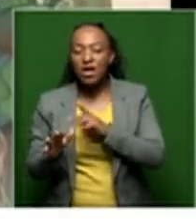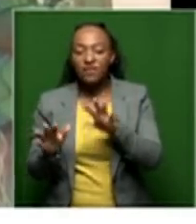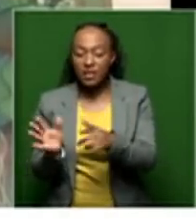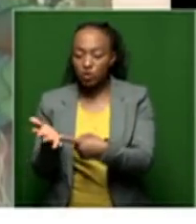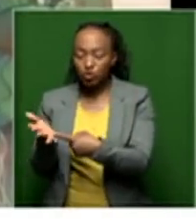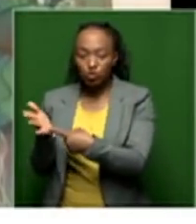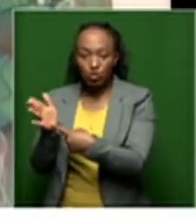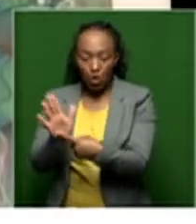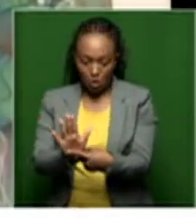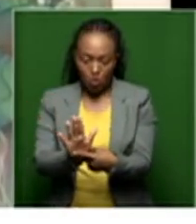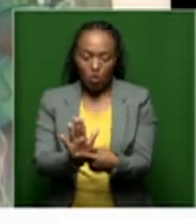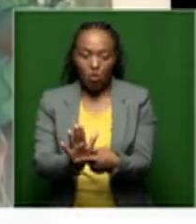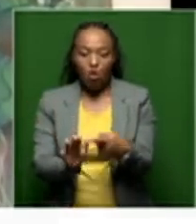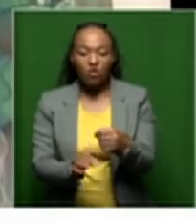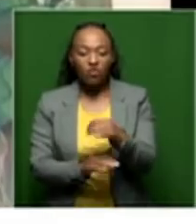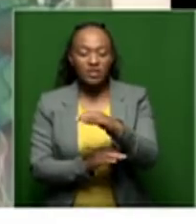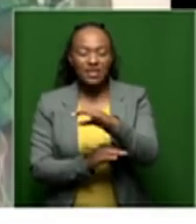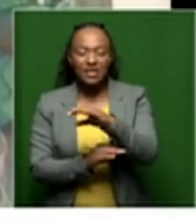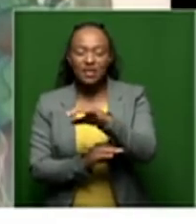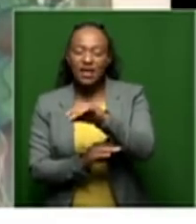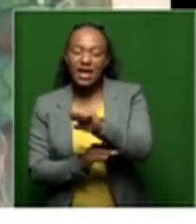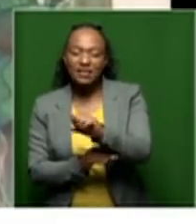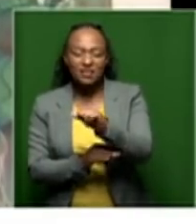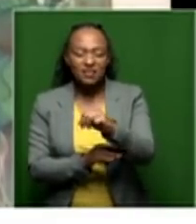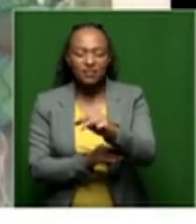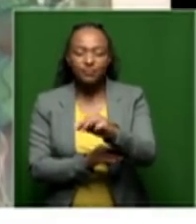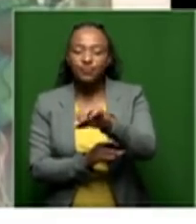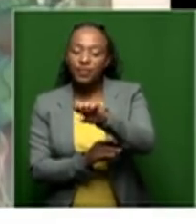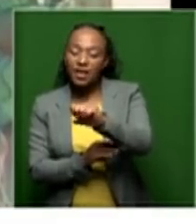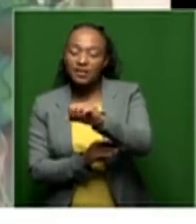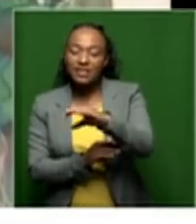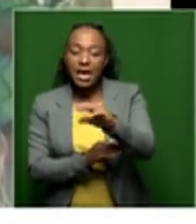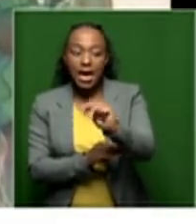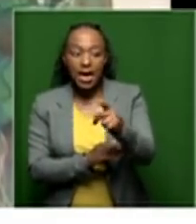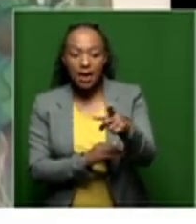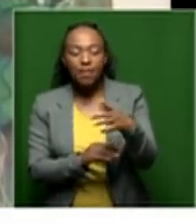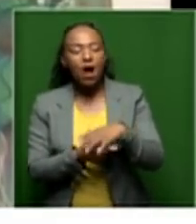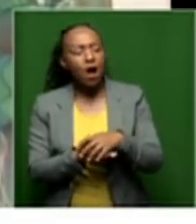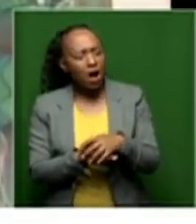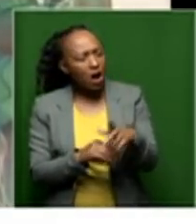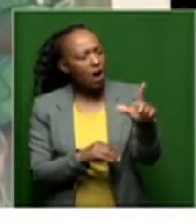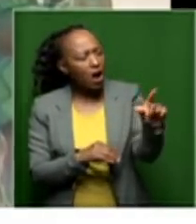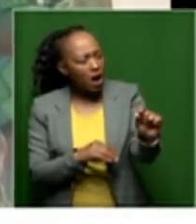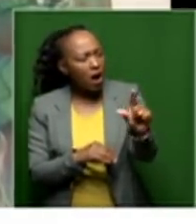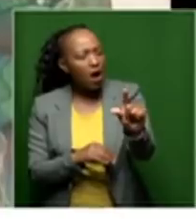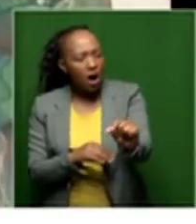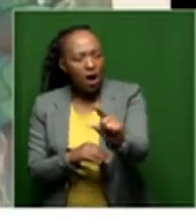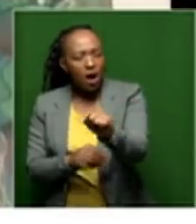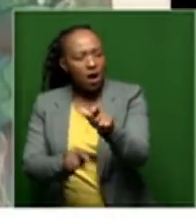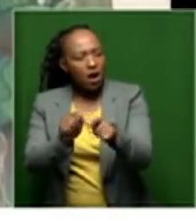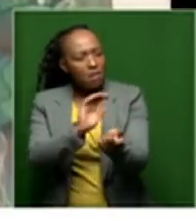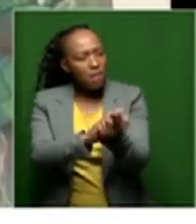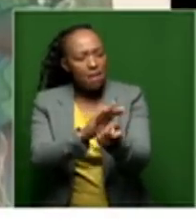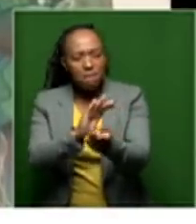for us, insofar as SCM is concerned, the very real spaces we have to move into to tighten up